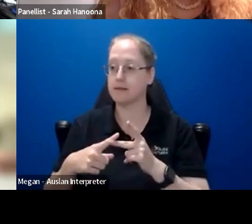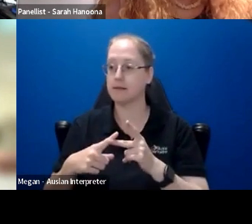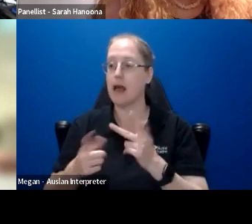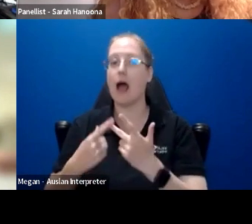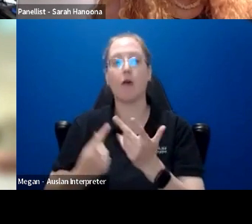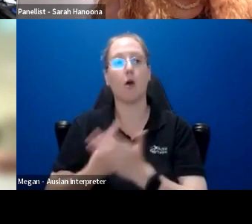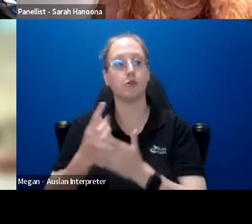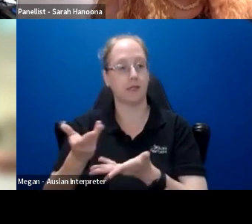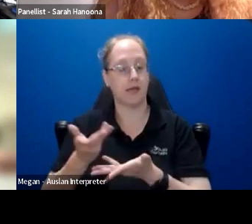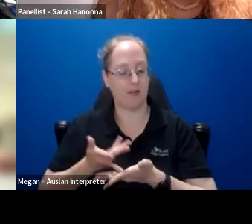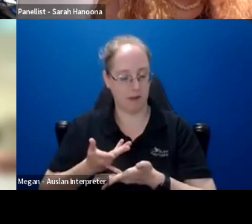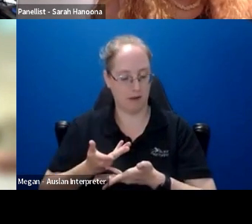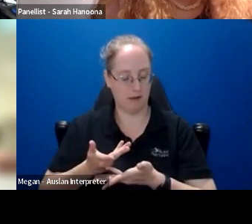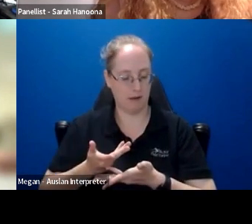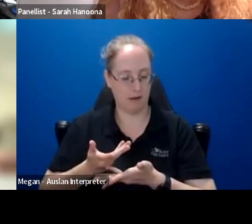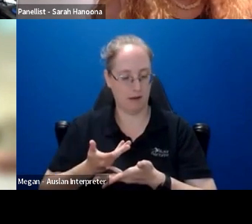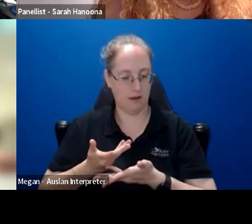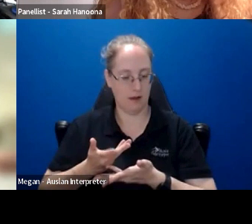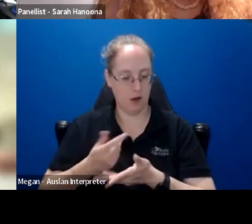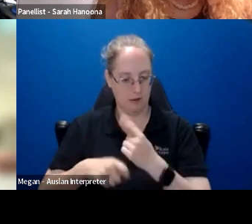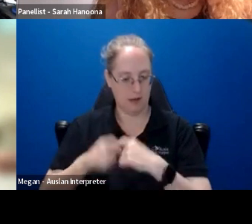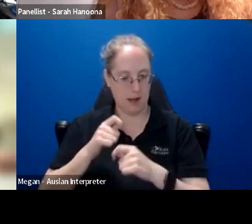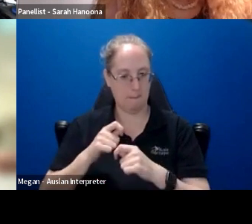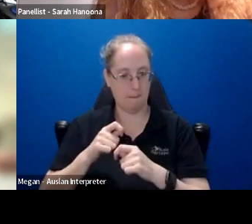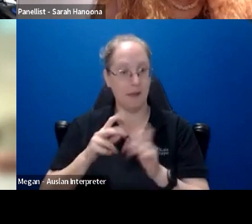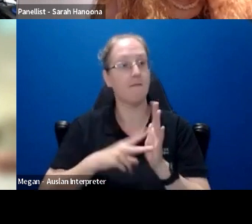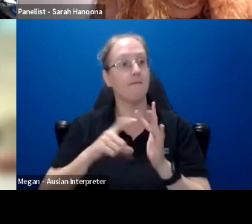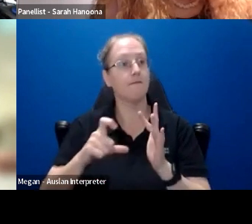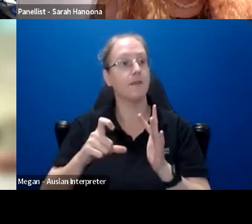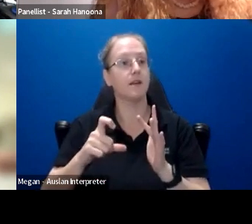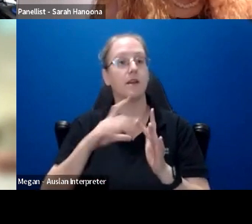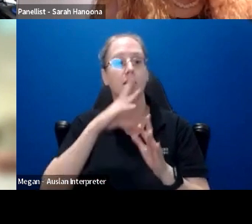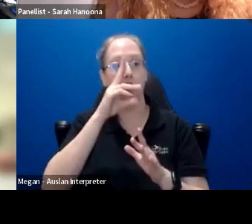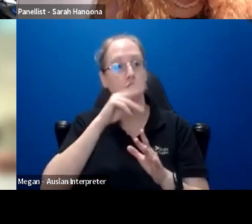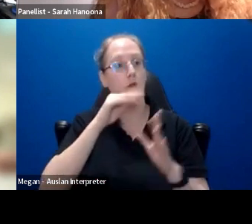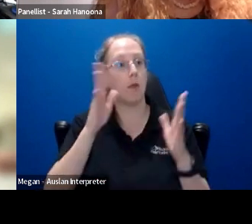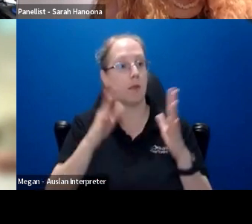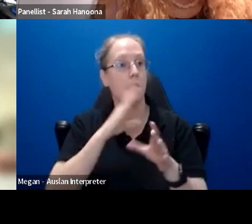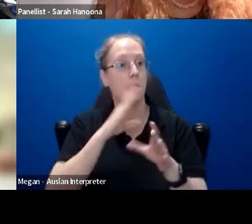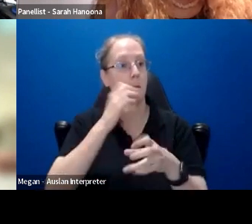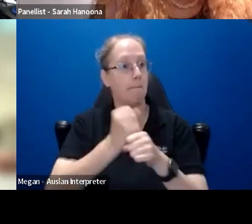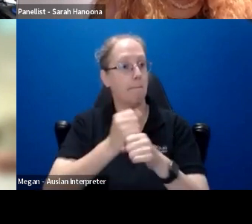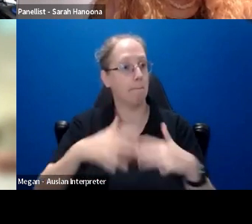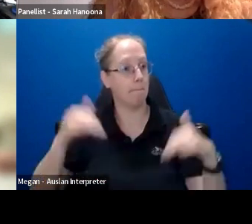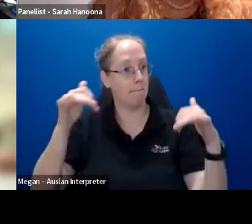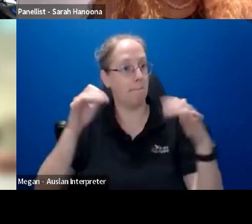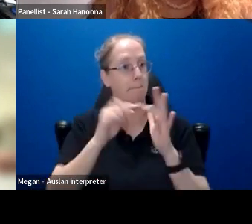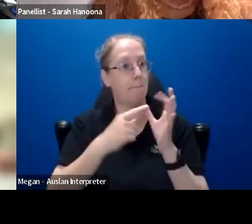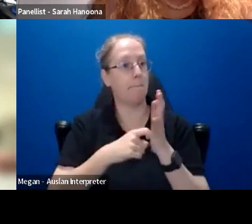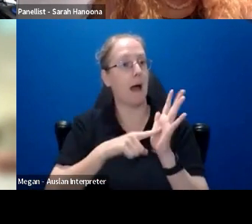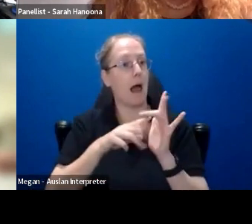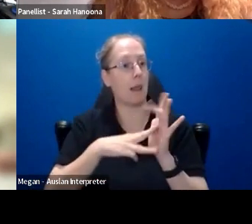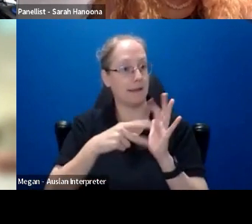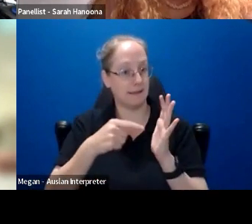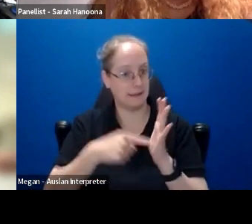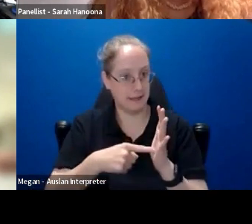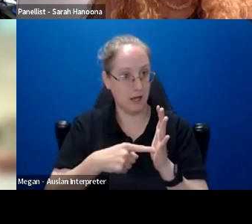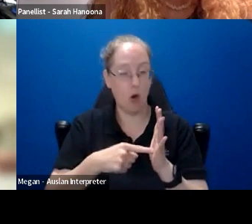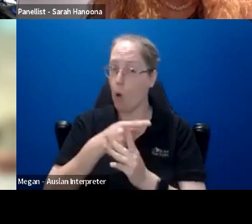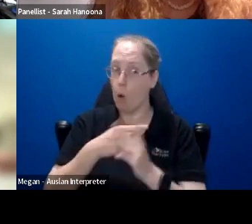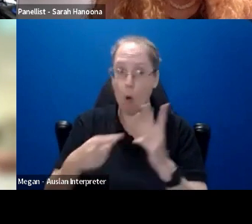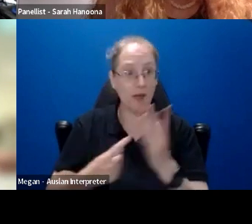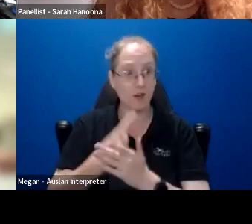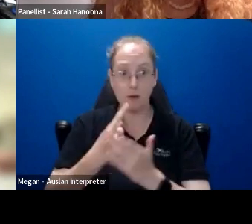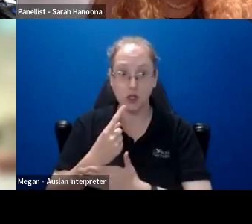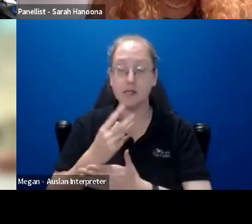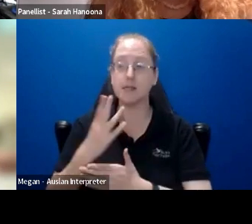opportunity where I became a Victorian Youth Parliament. And all of this opportunity came from this like